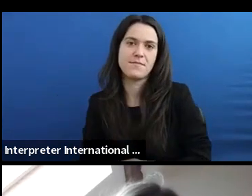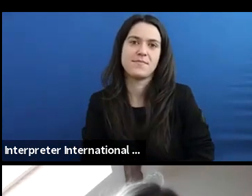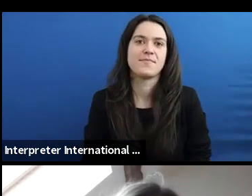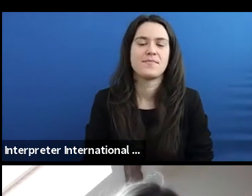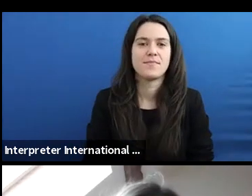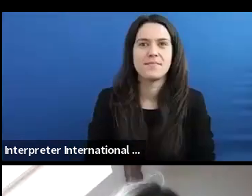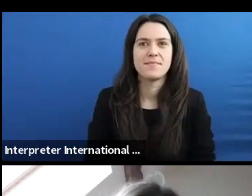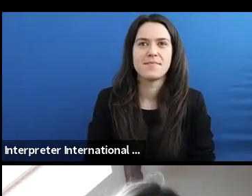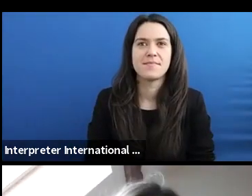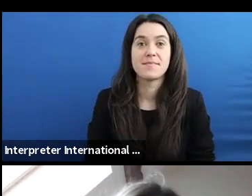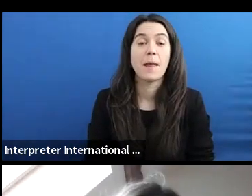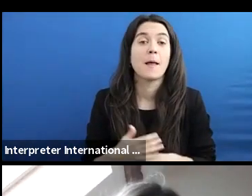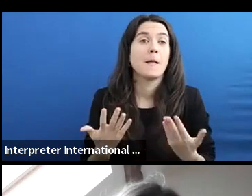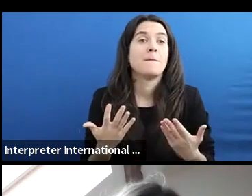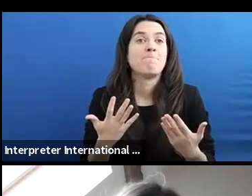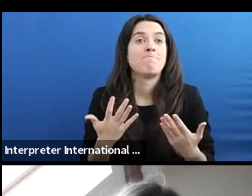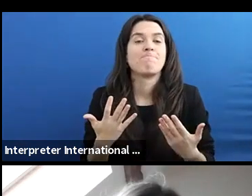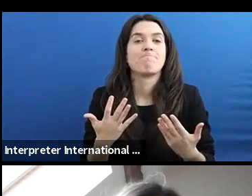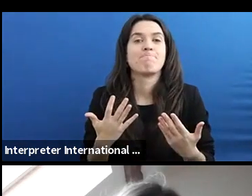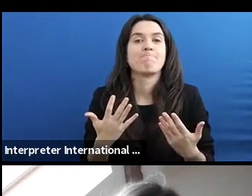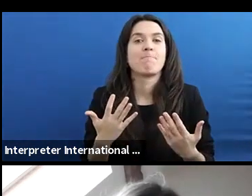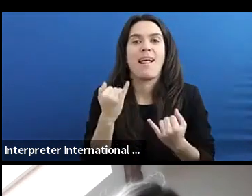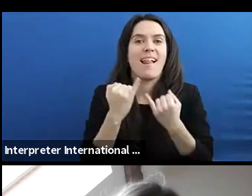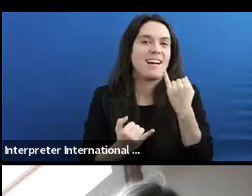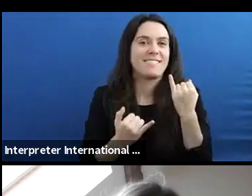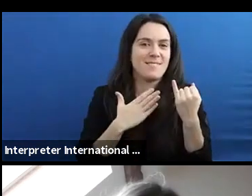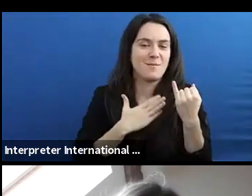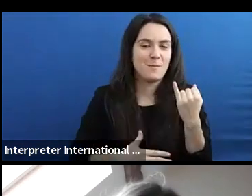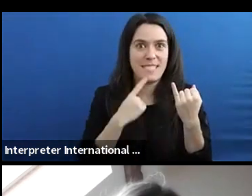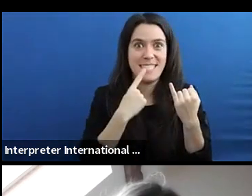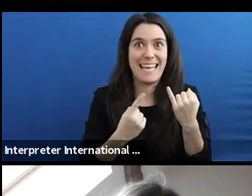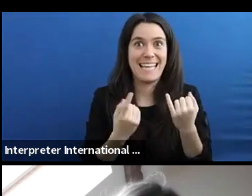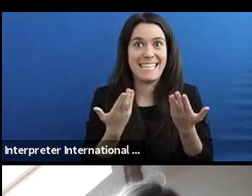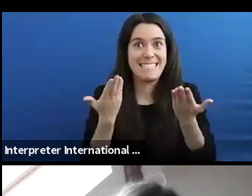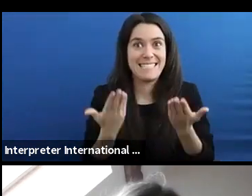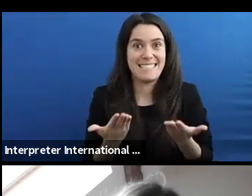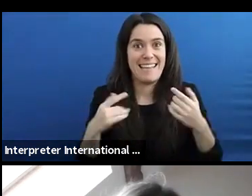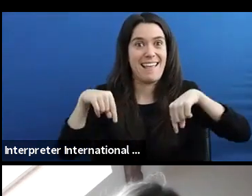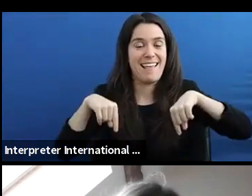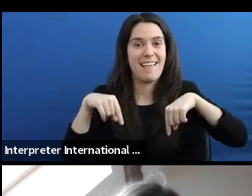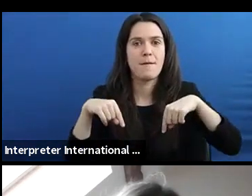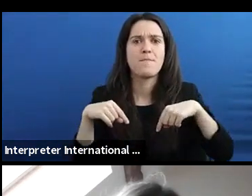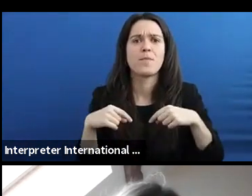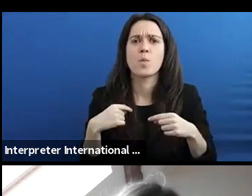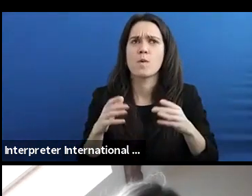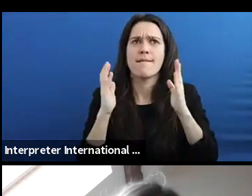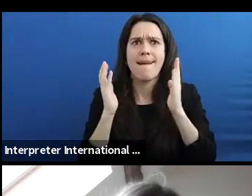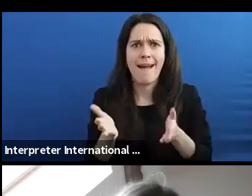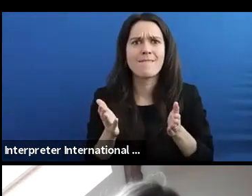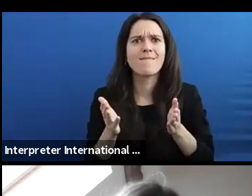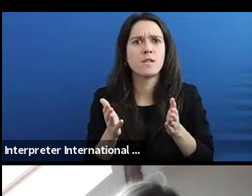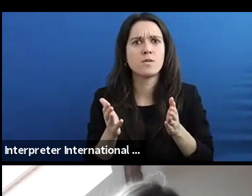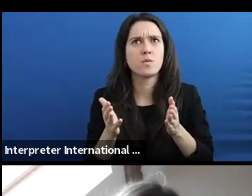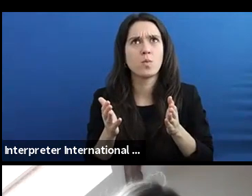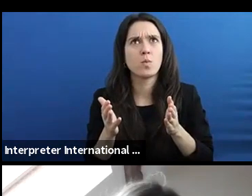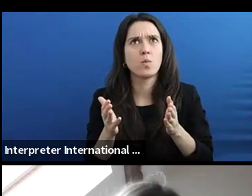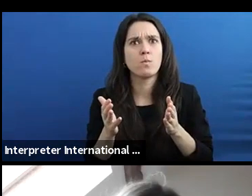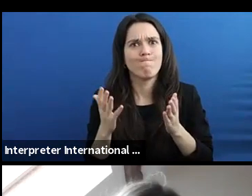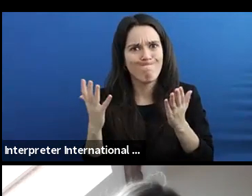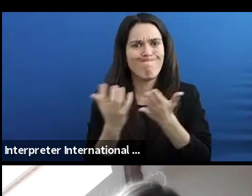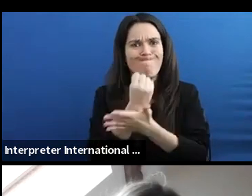What would I like to say? Yes, today we have to do and to achieve this progress,